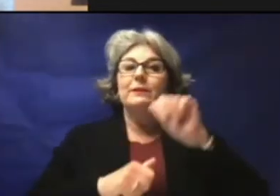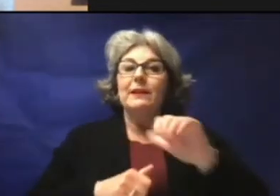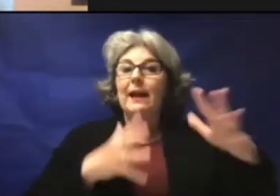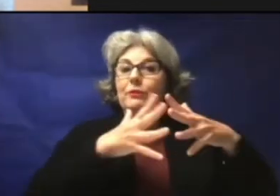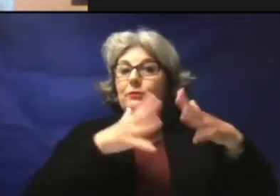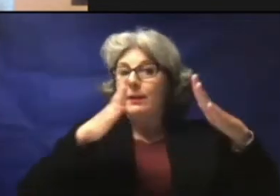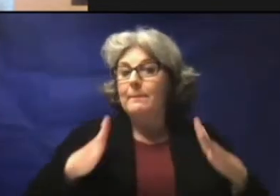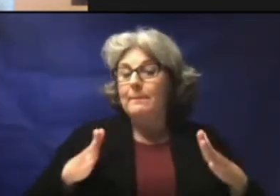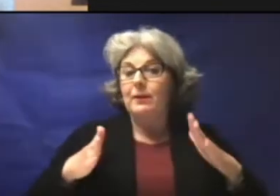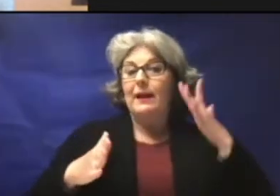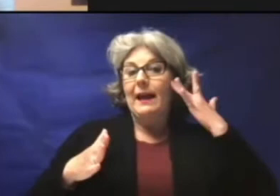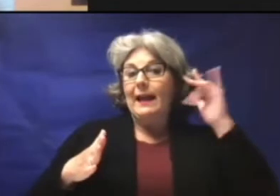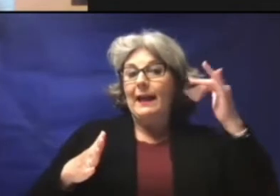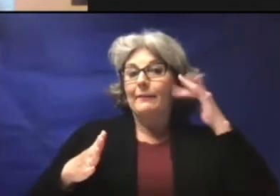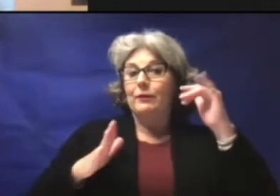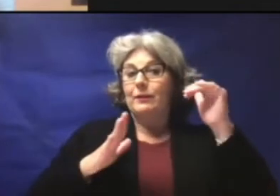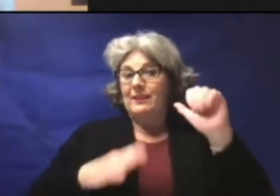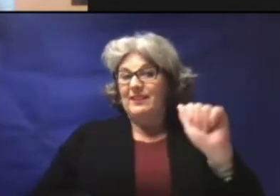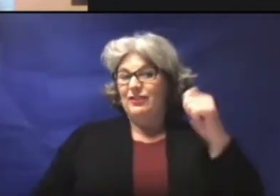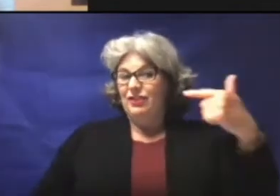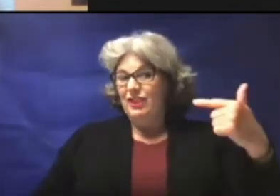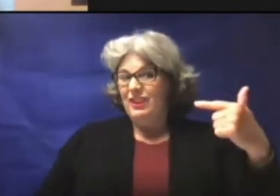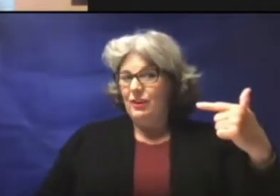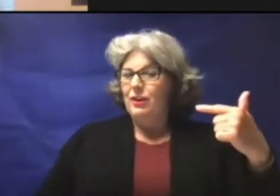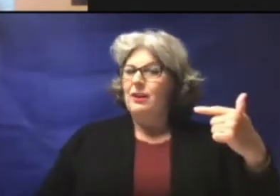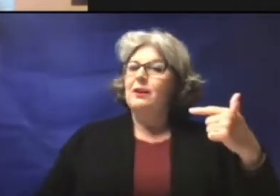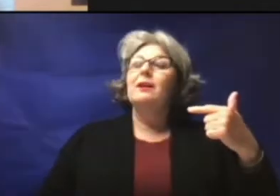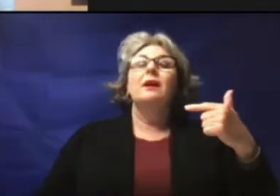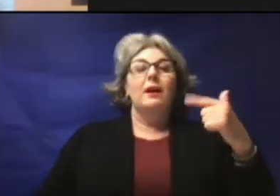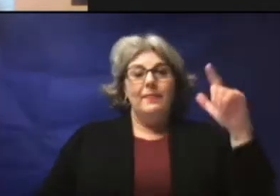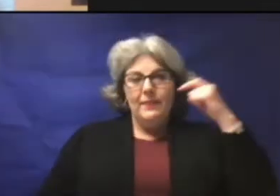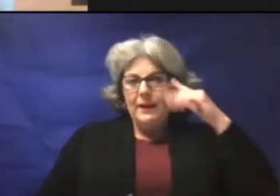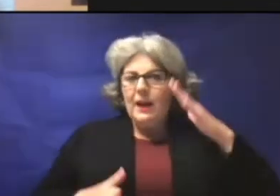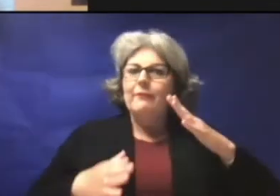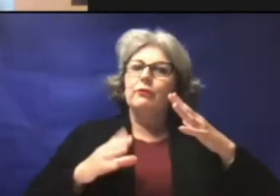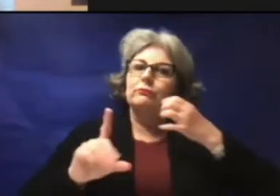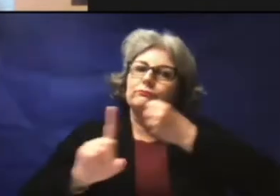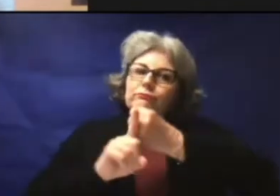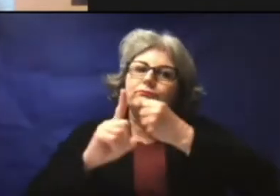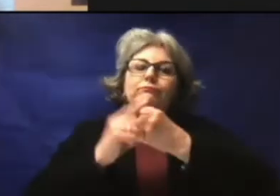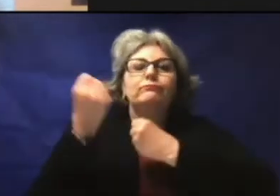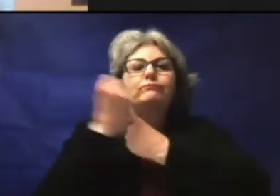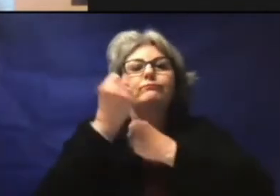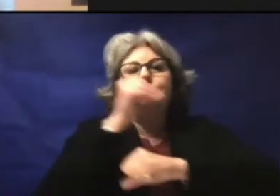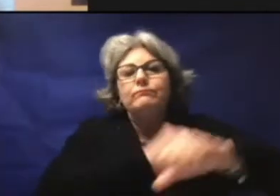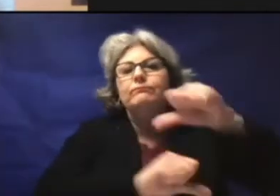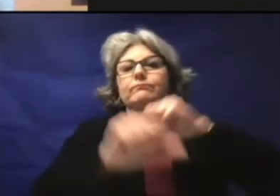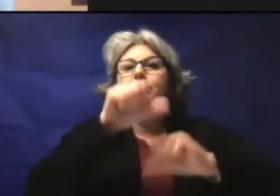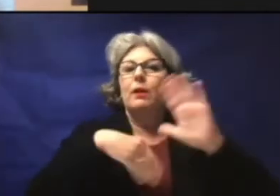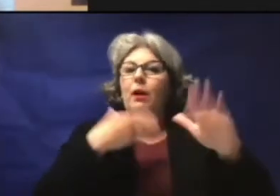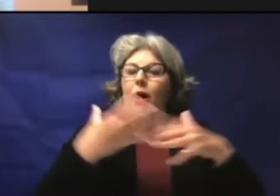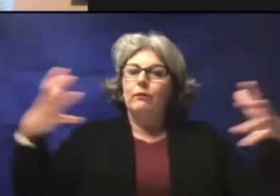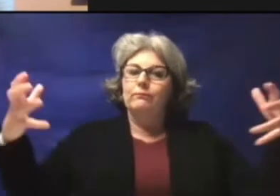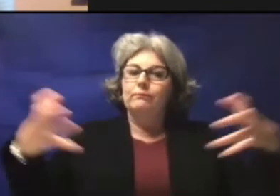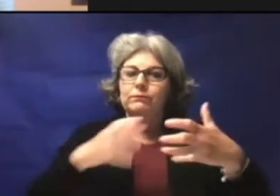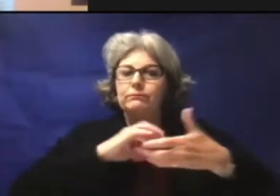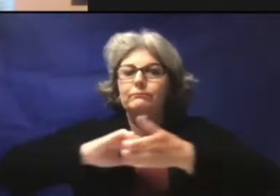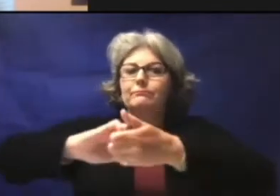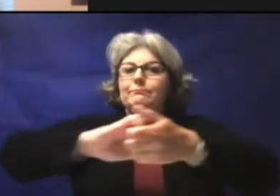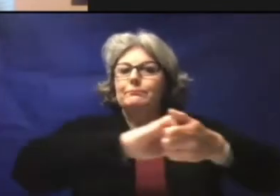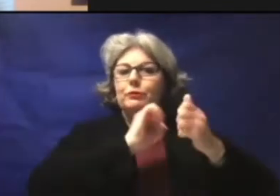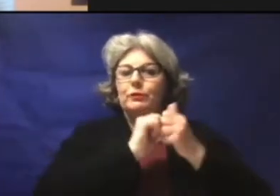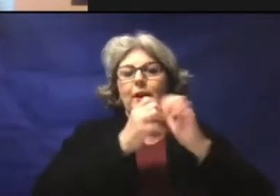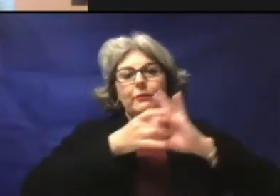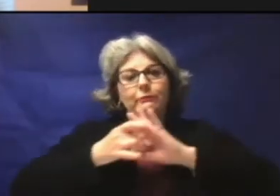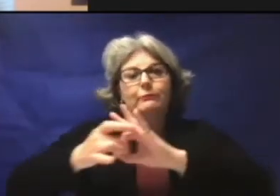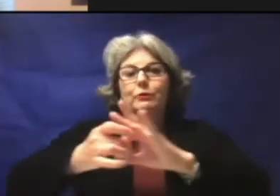American California Attorney General. He is building allies amongst all of us and bringing us all together,